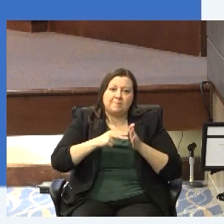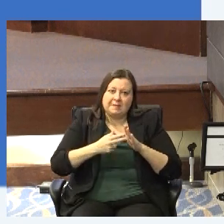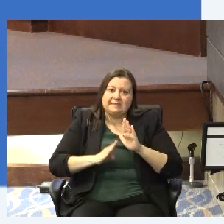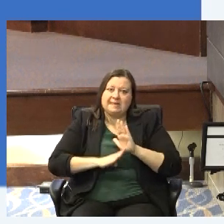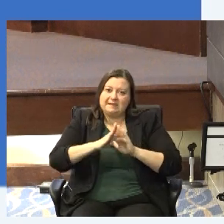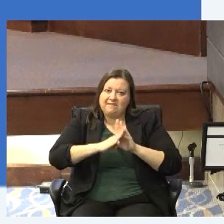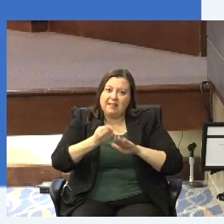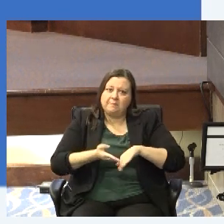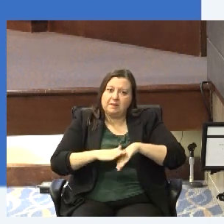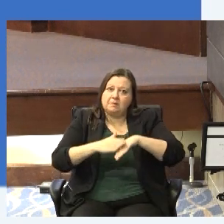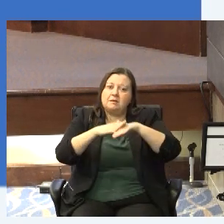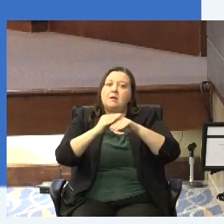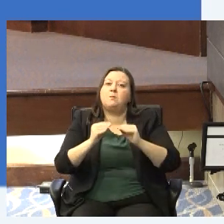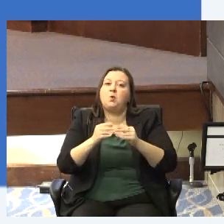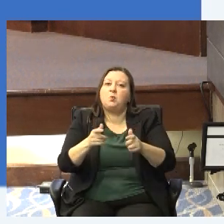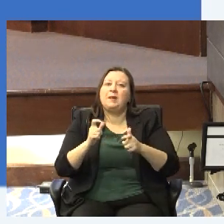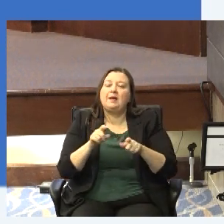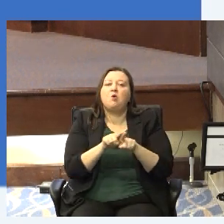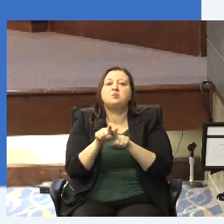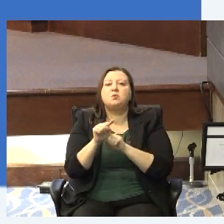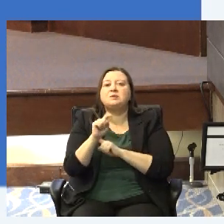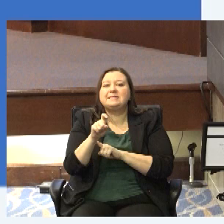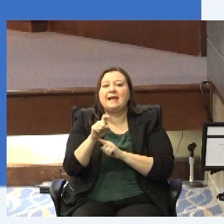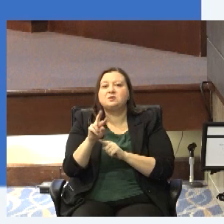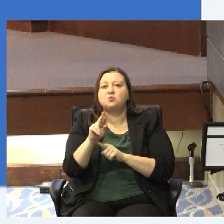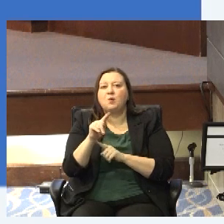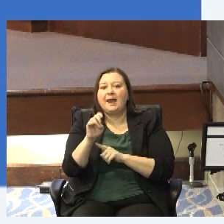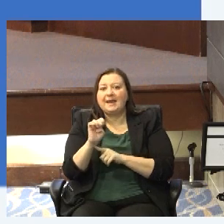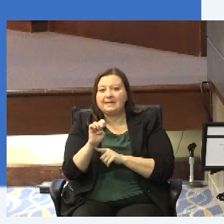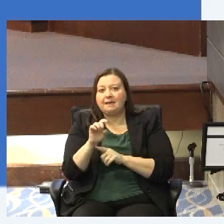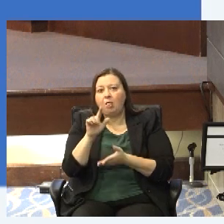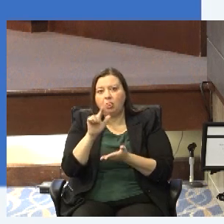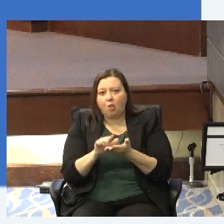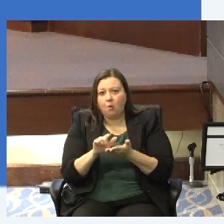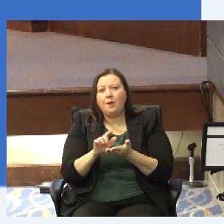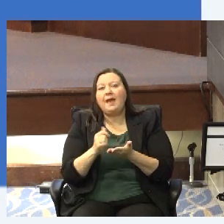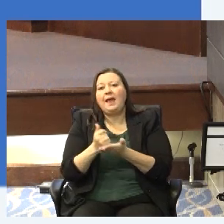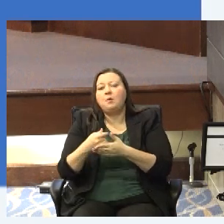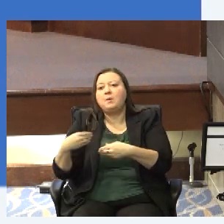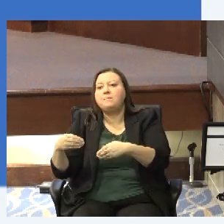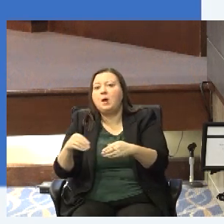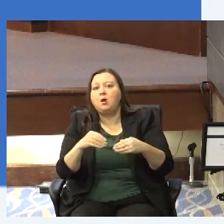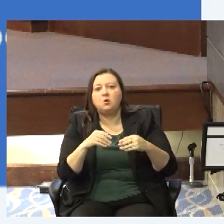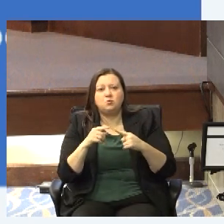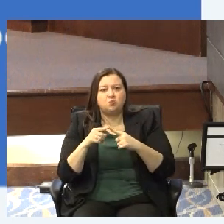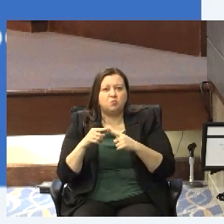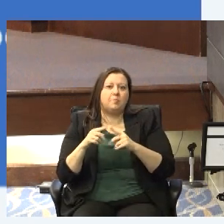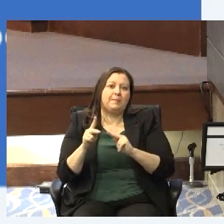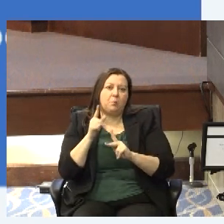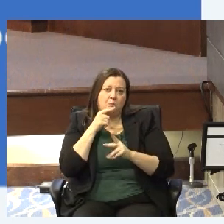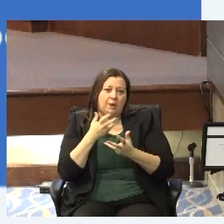would keep the tax rate reasonably low in order to market the development to home builders and home buyers.